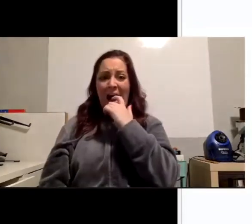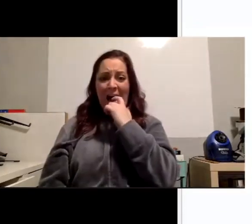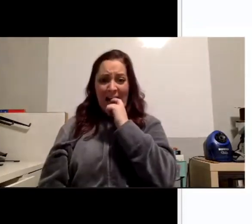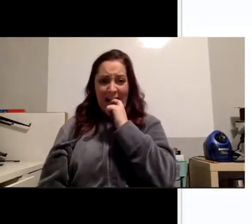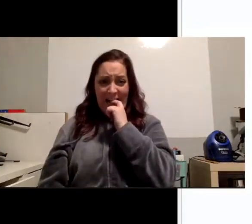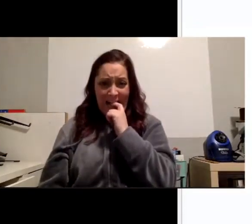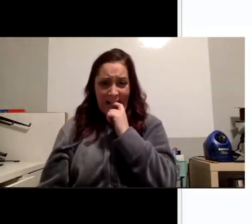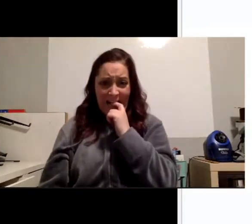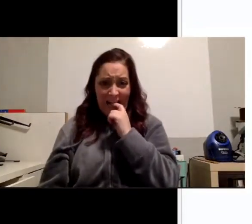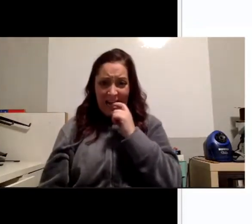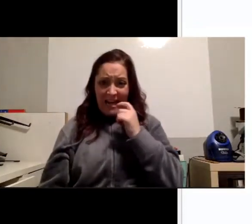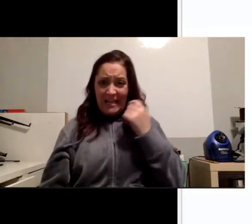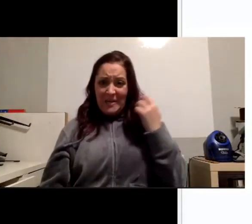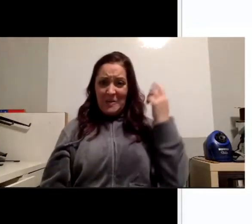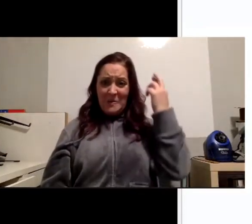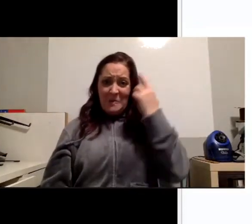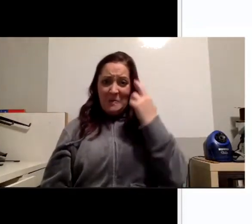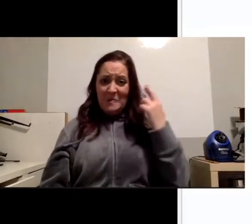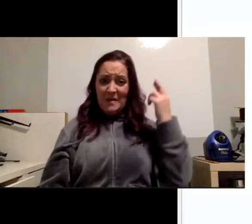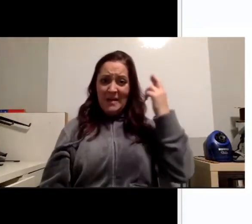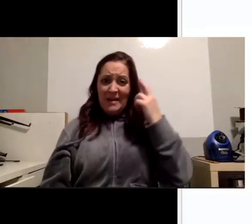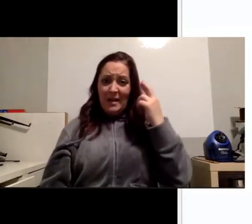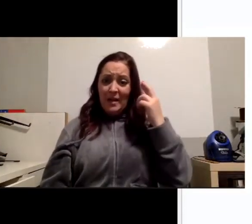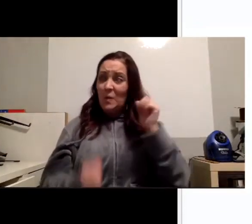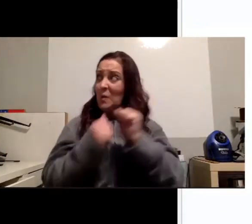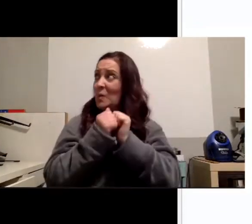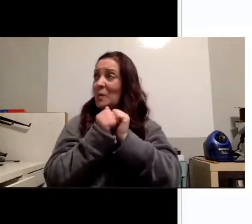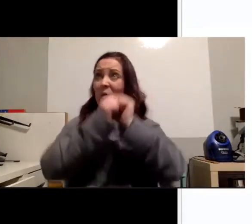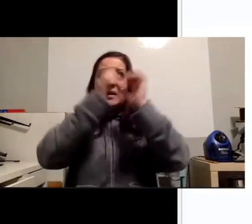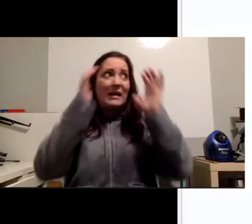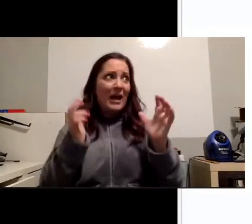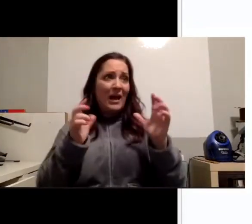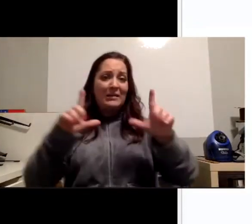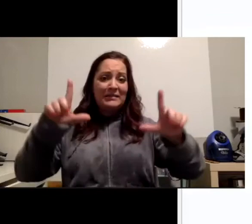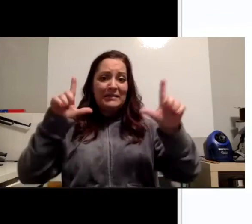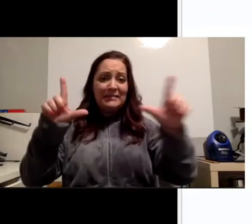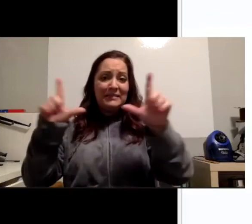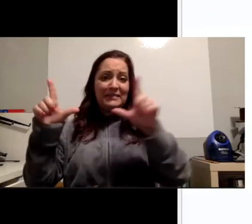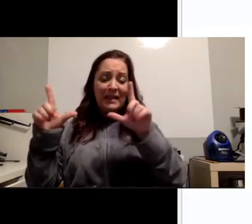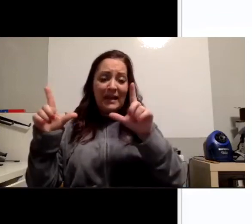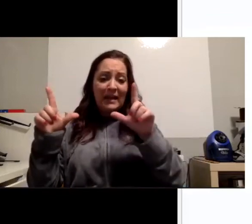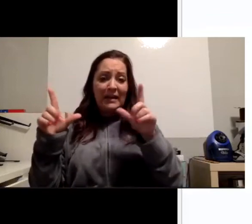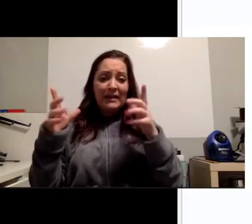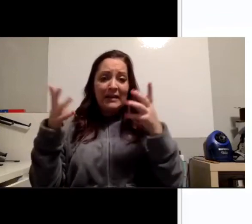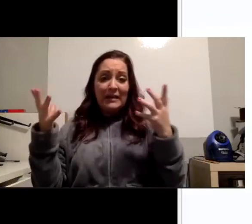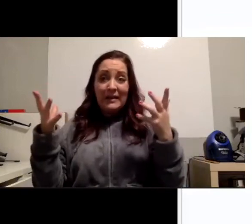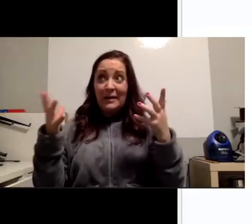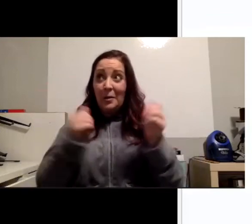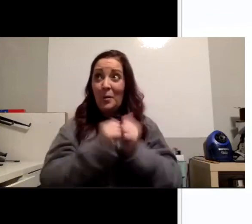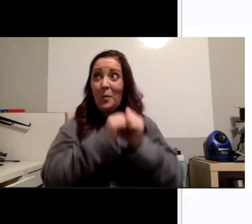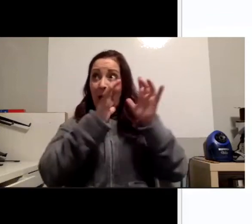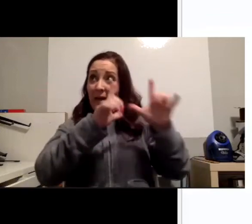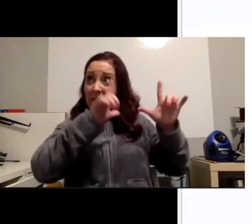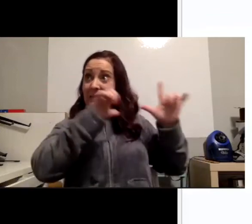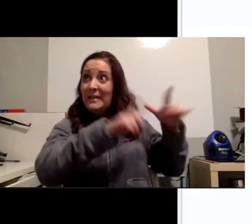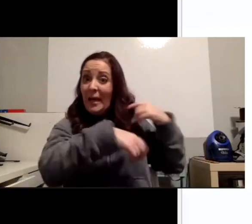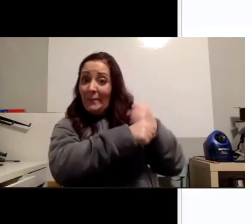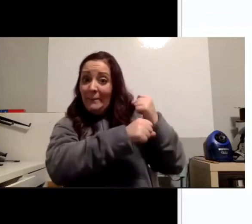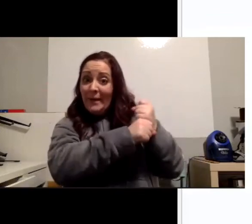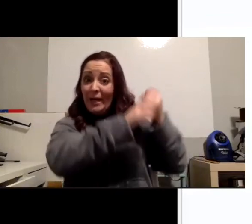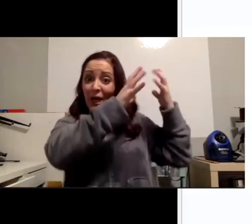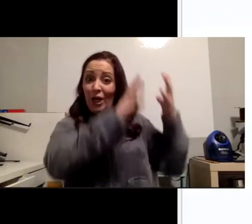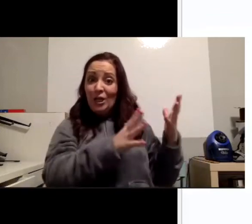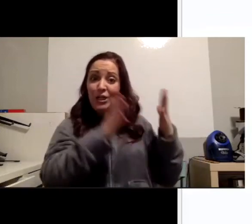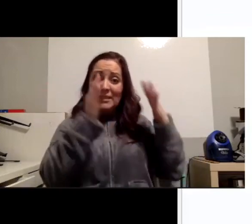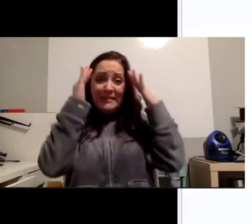As Norman watched, he suddenly realized that without the signs and without